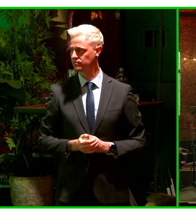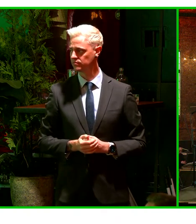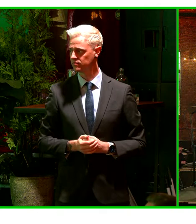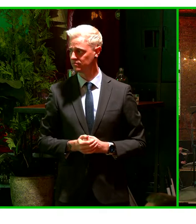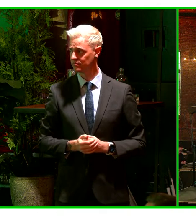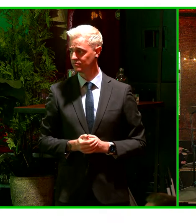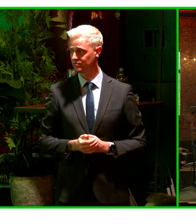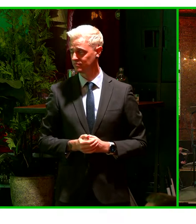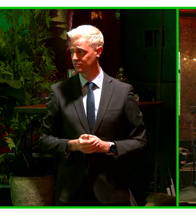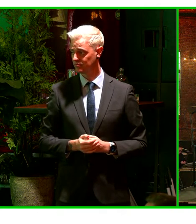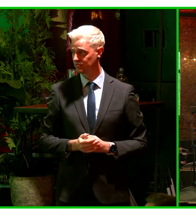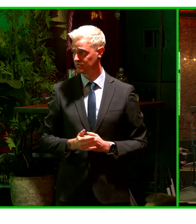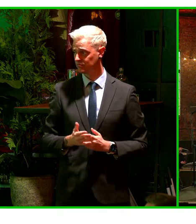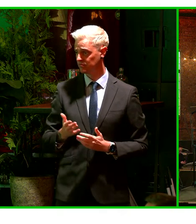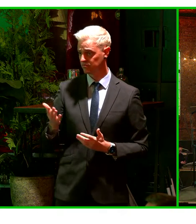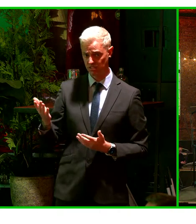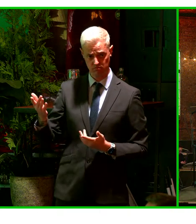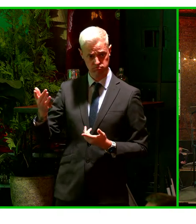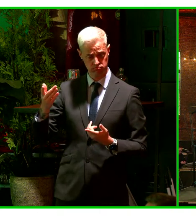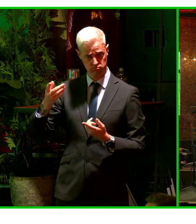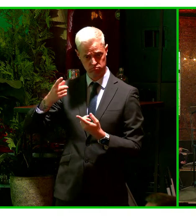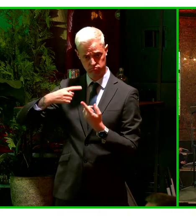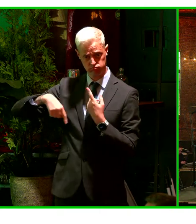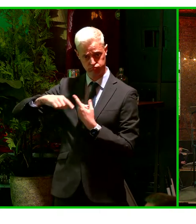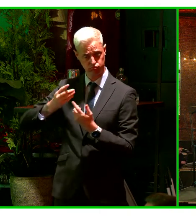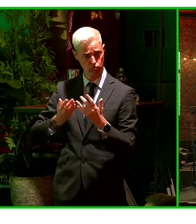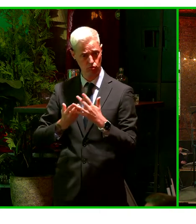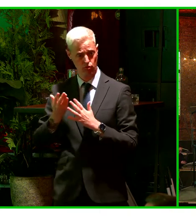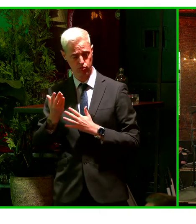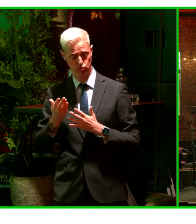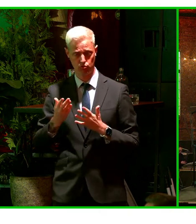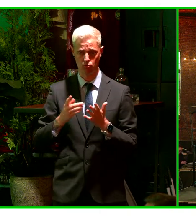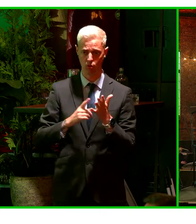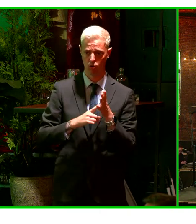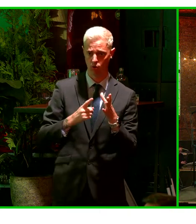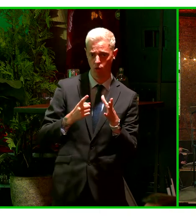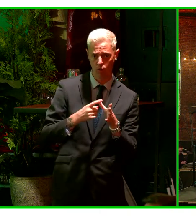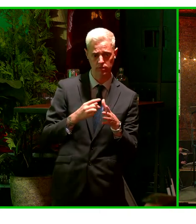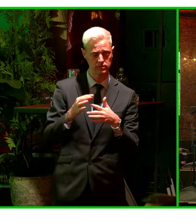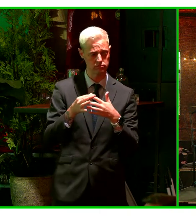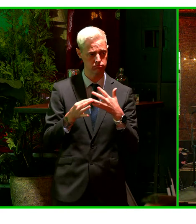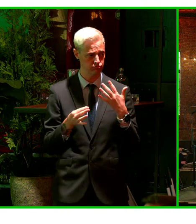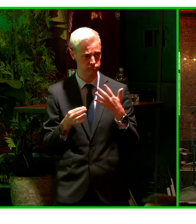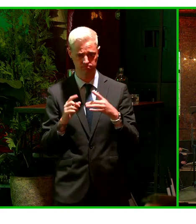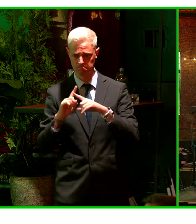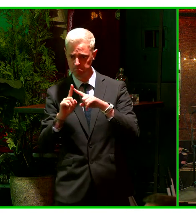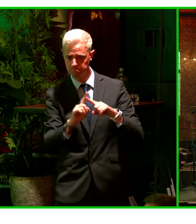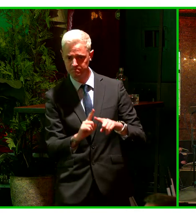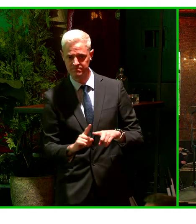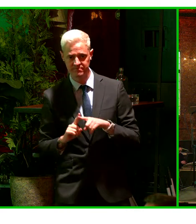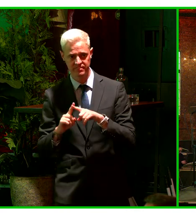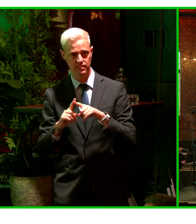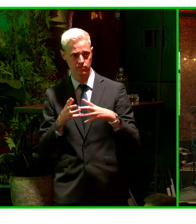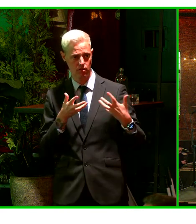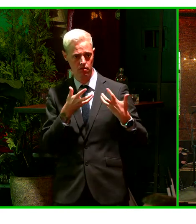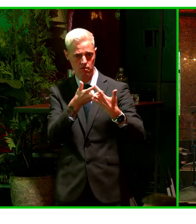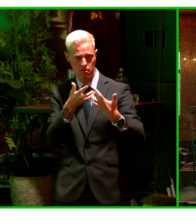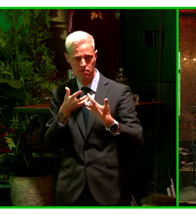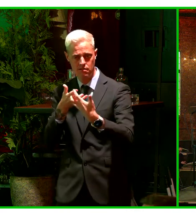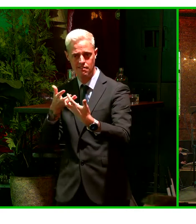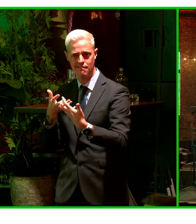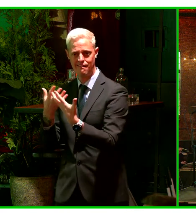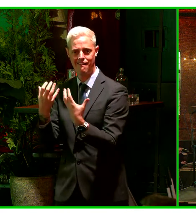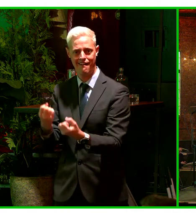kind of mass engagement vehicles, haven't we, through local authorities, through politicians, you know, through a whole different set of anchor institutions